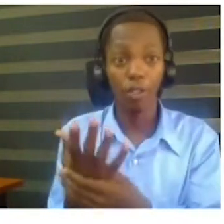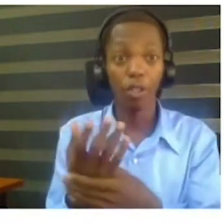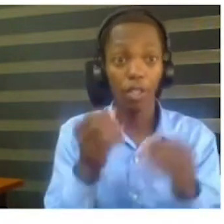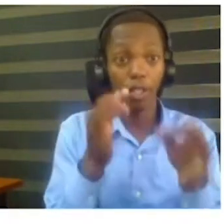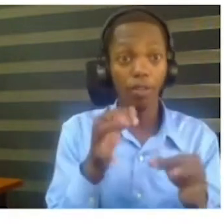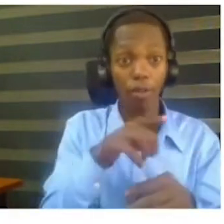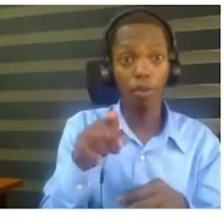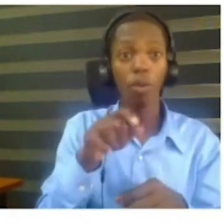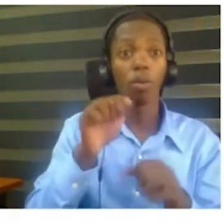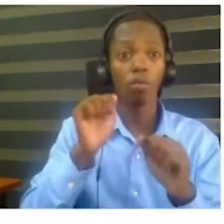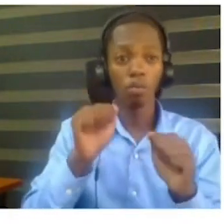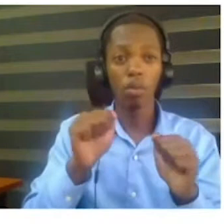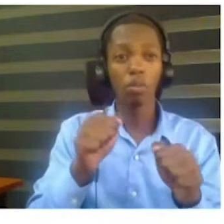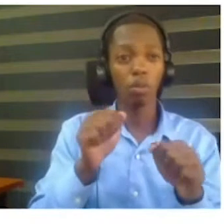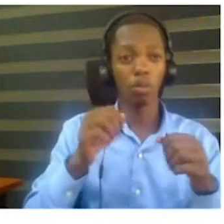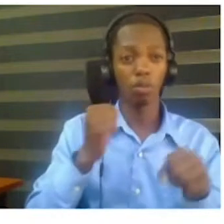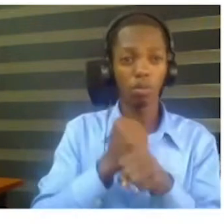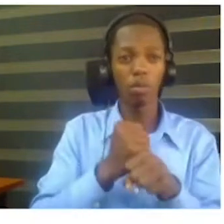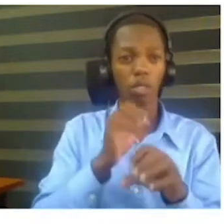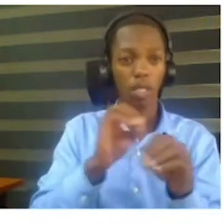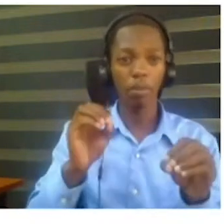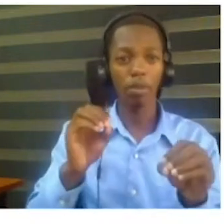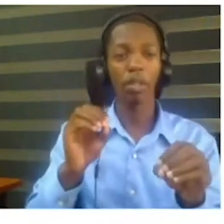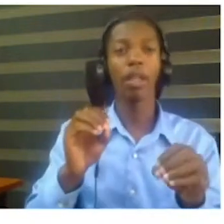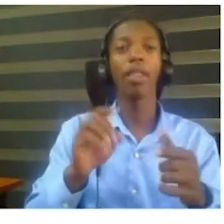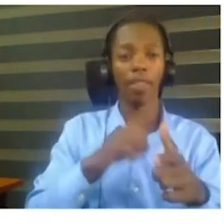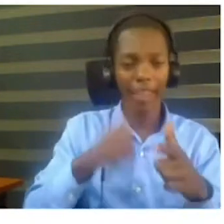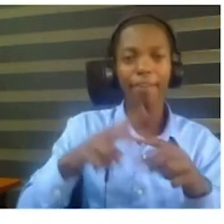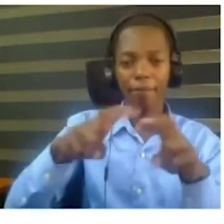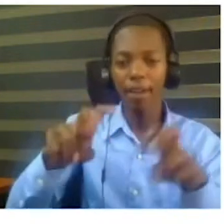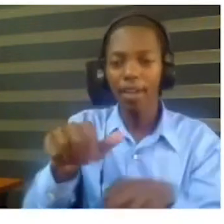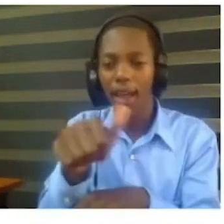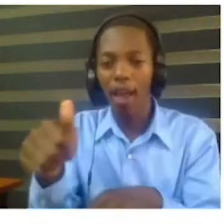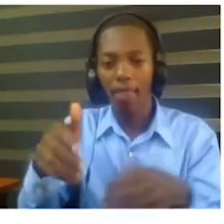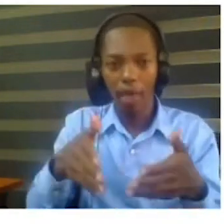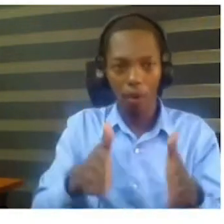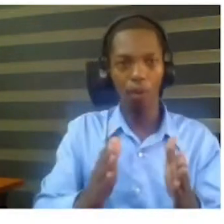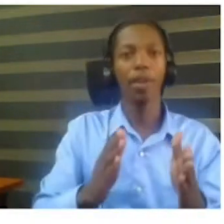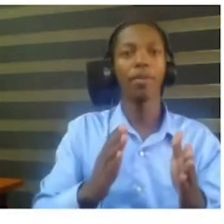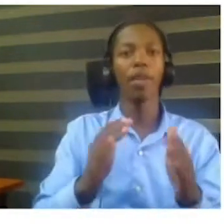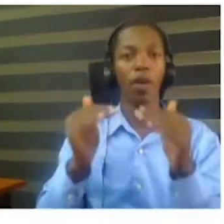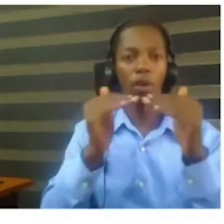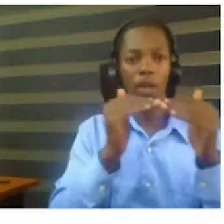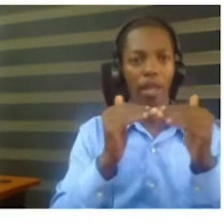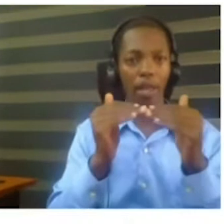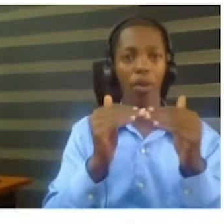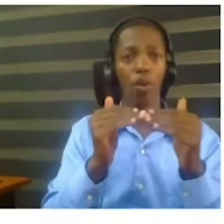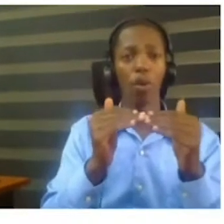it. Alternative ways are equal in value to mainstream ways of doing things.